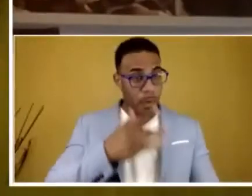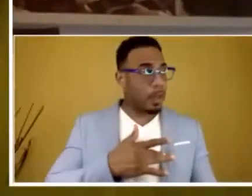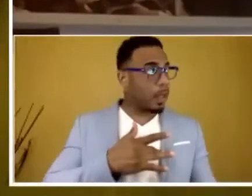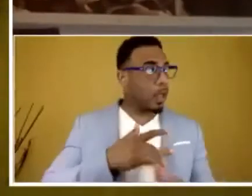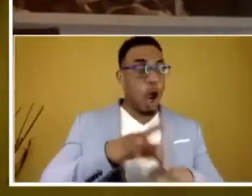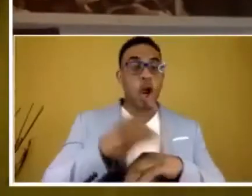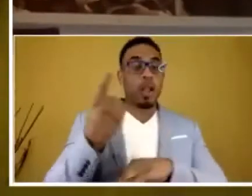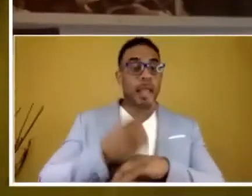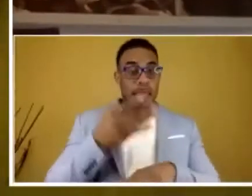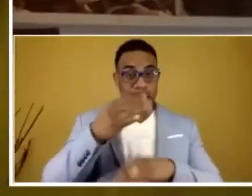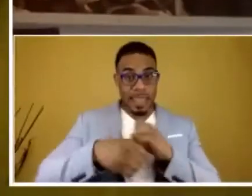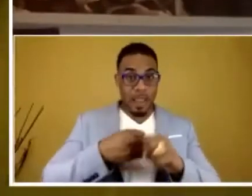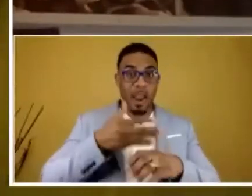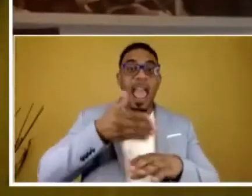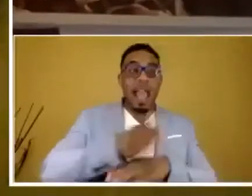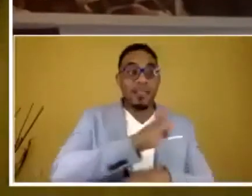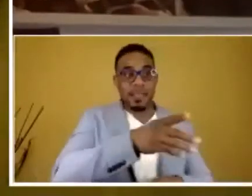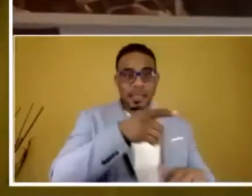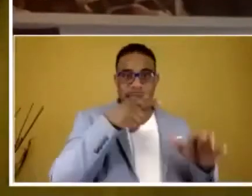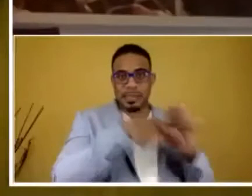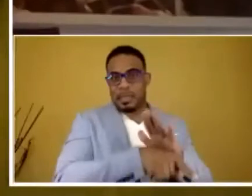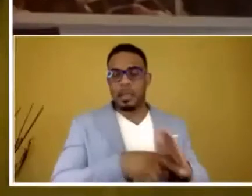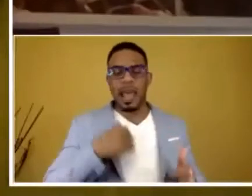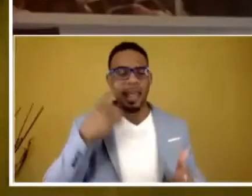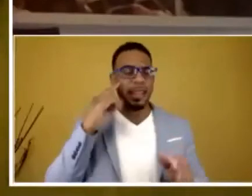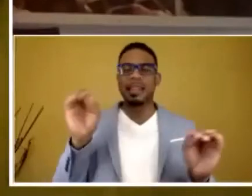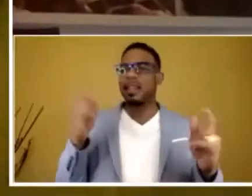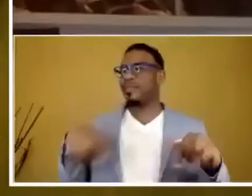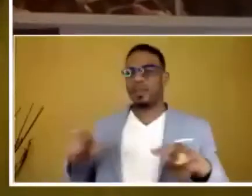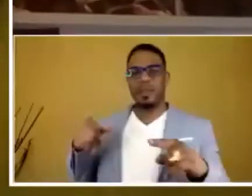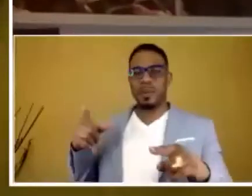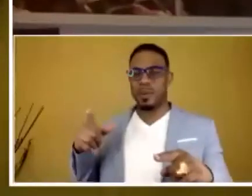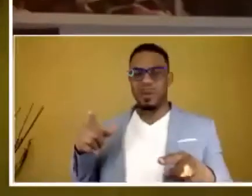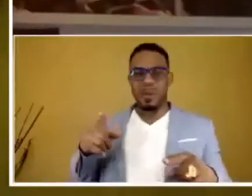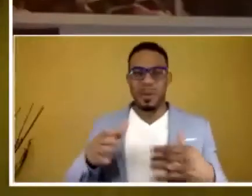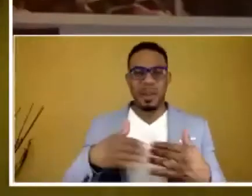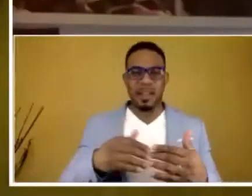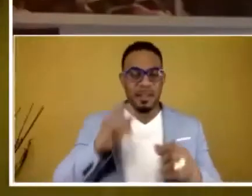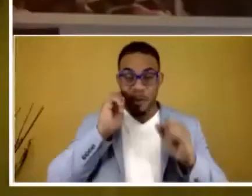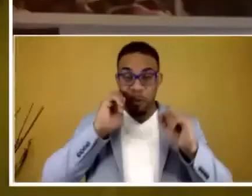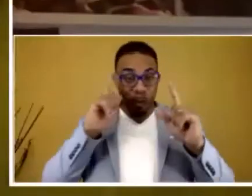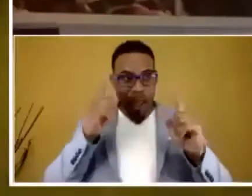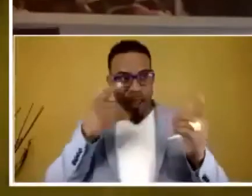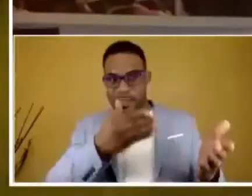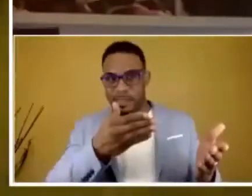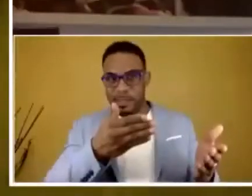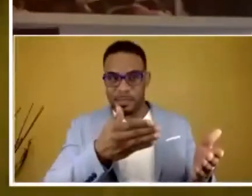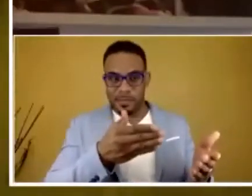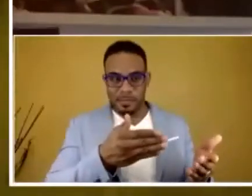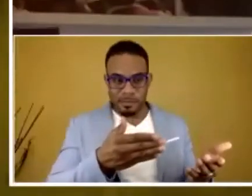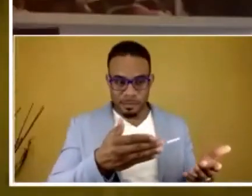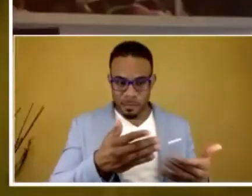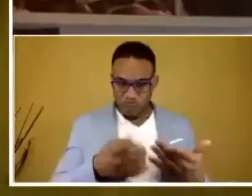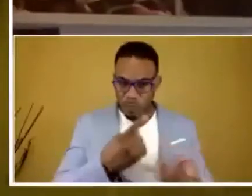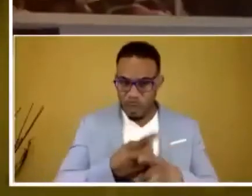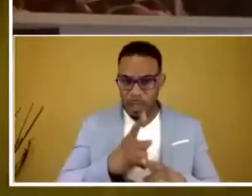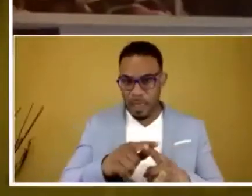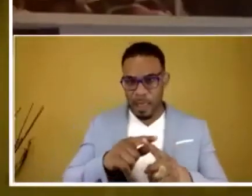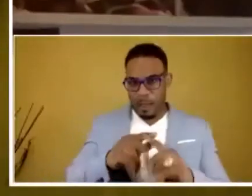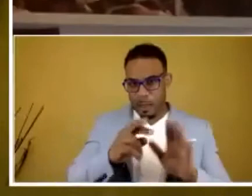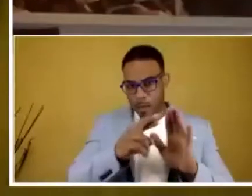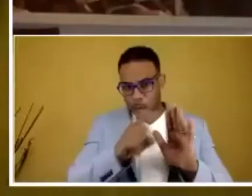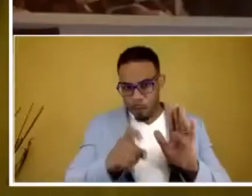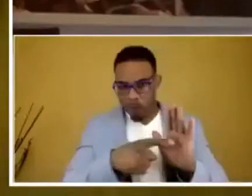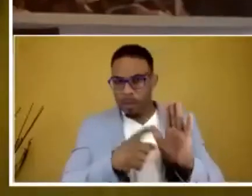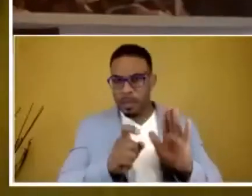his assassination, but I think that none of it would have surprised him to learn. And the prescriptions that he